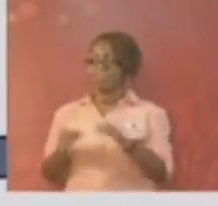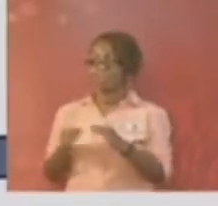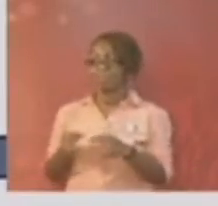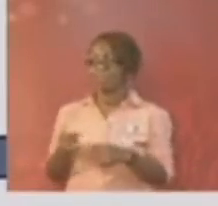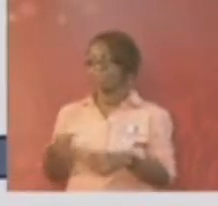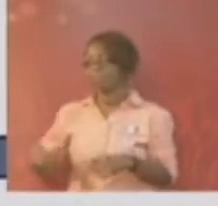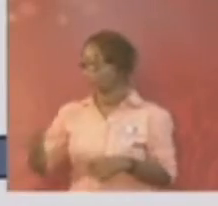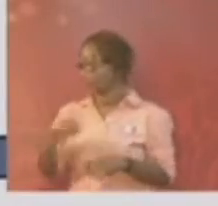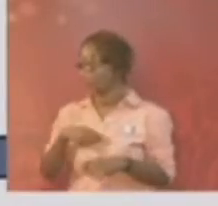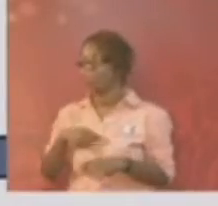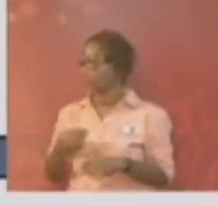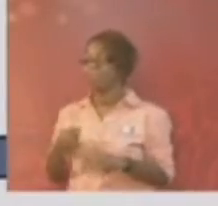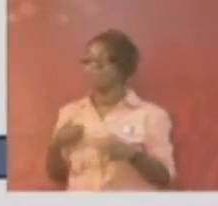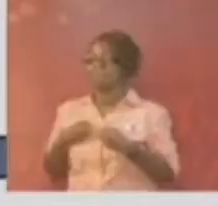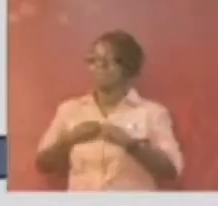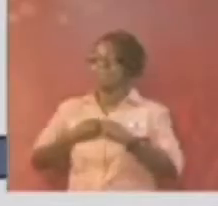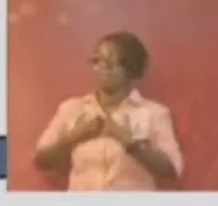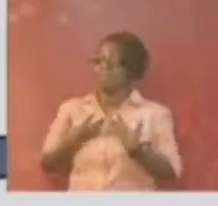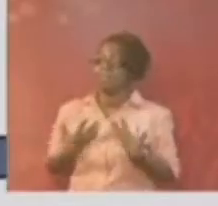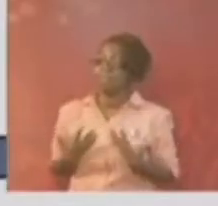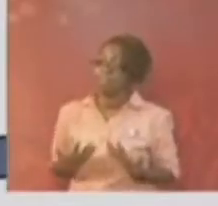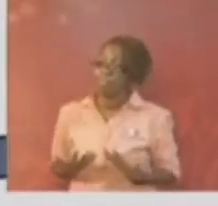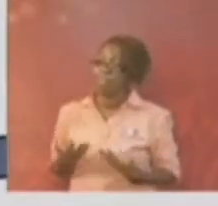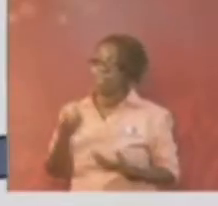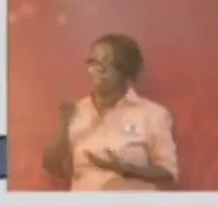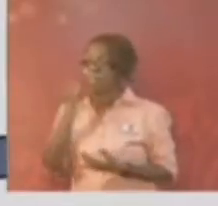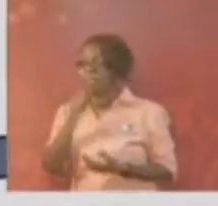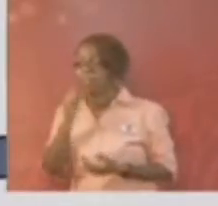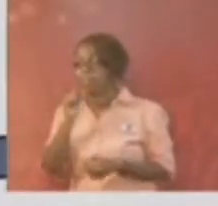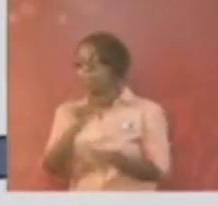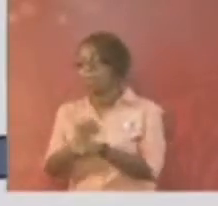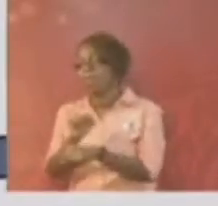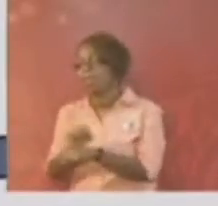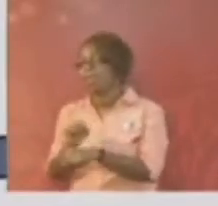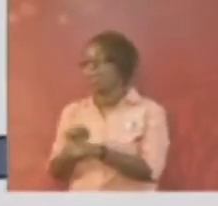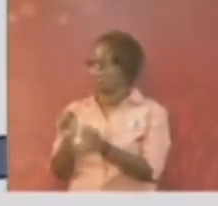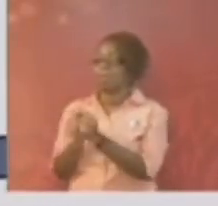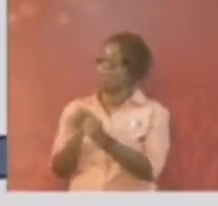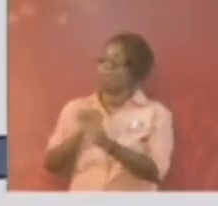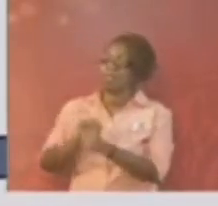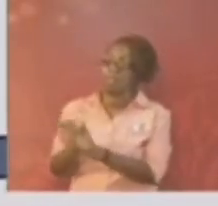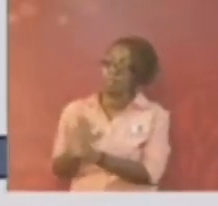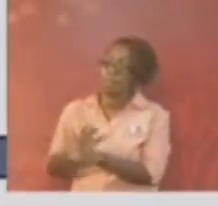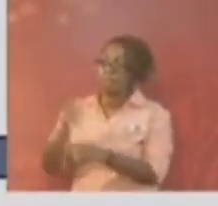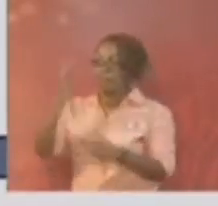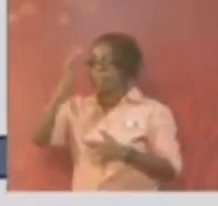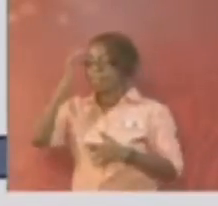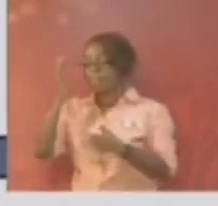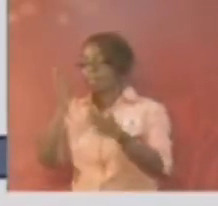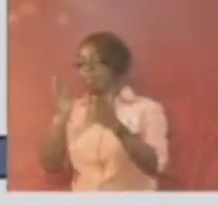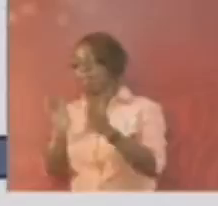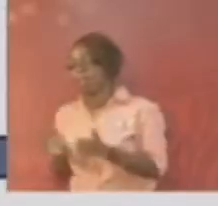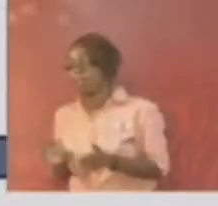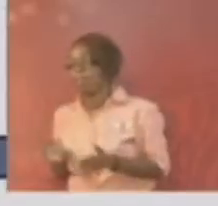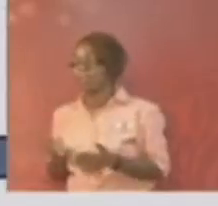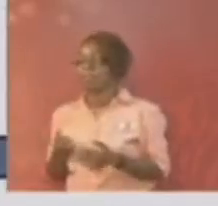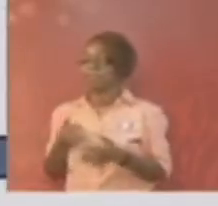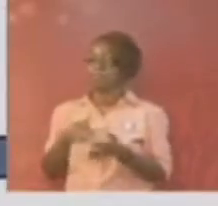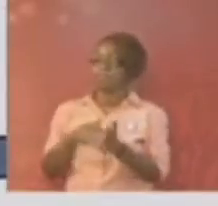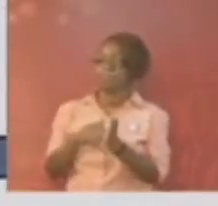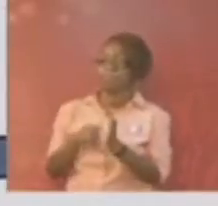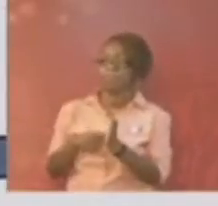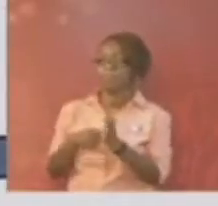of managing these patients over time, and in a situation where the demands that are placed on them,